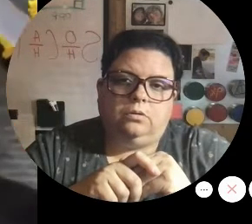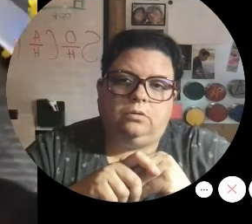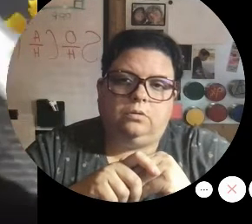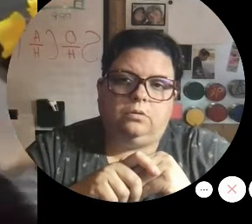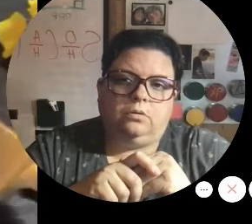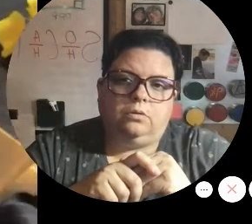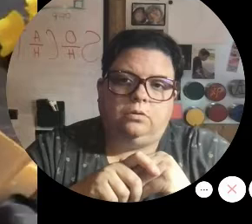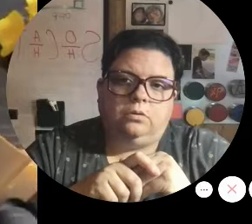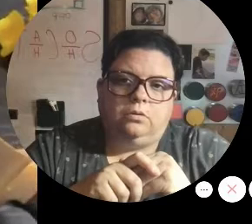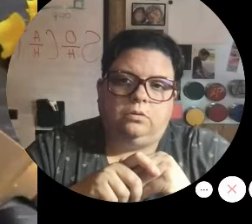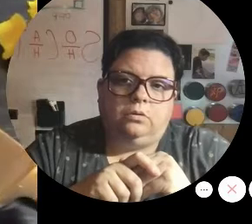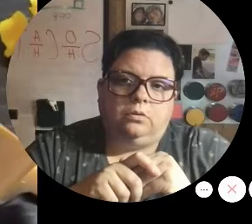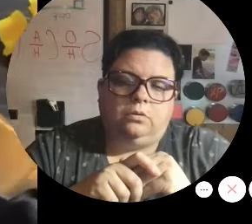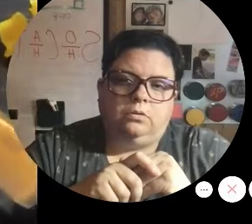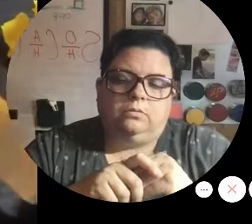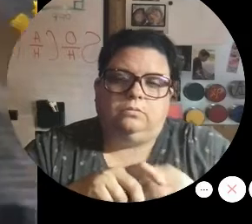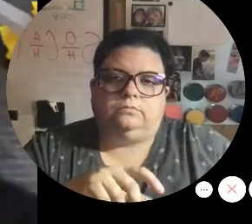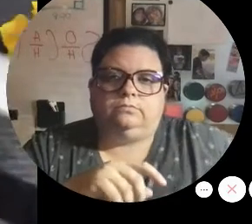okay,